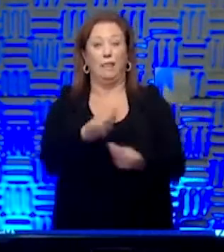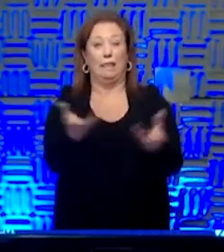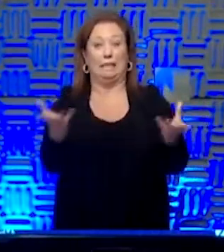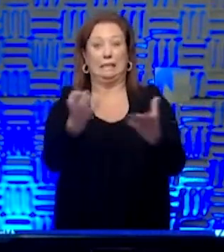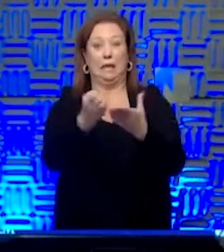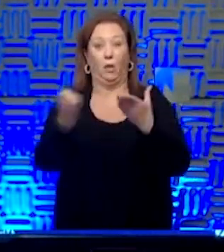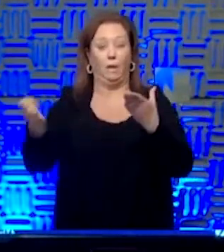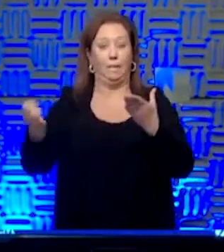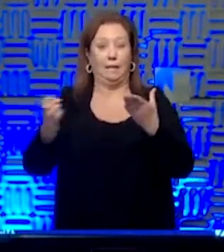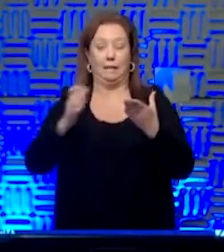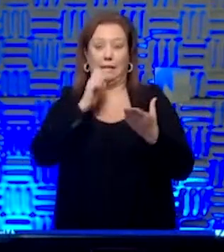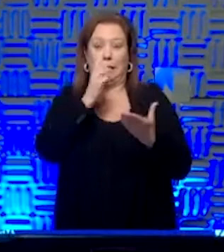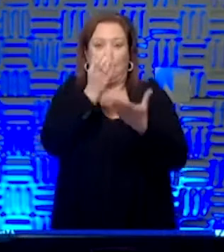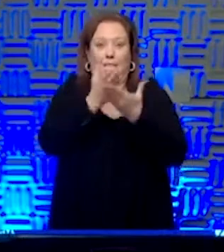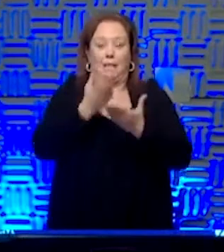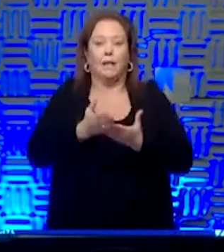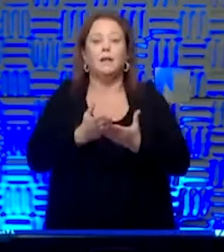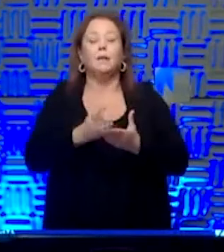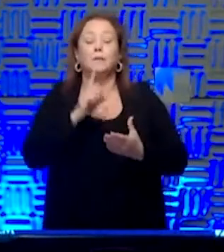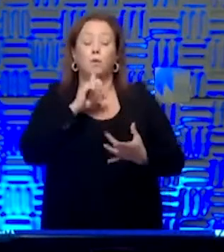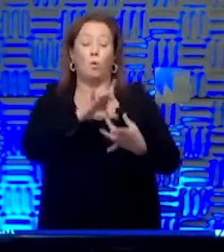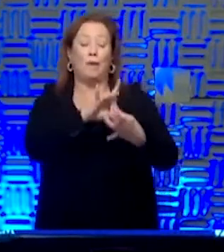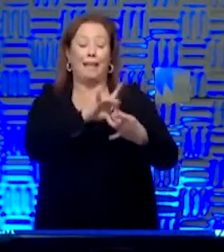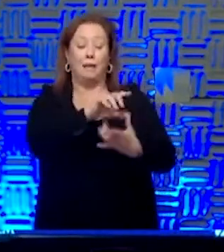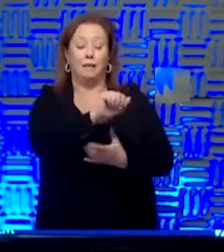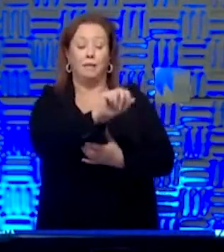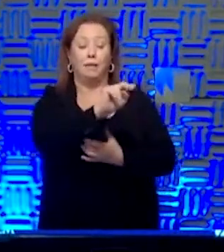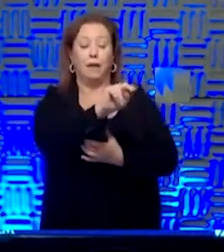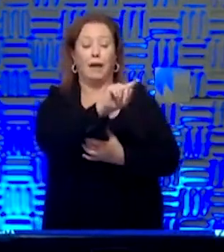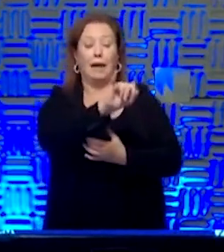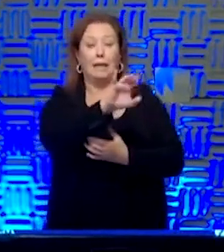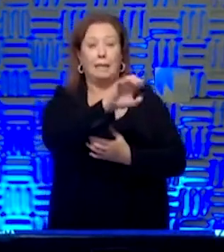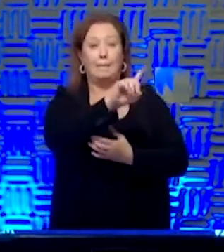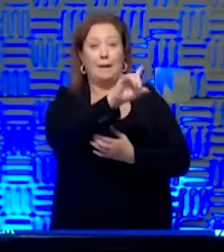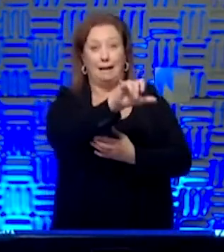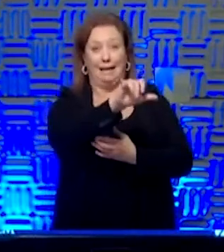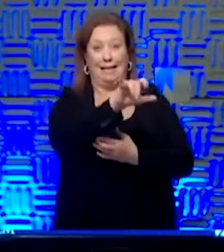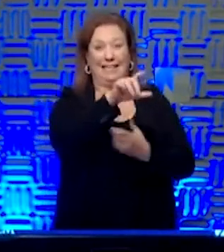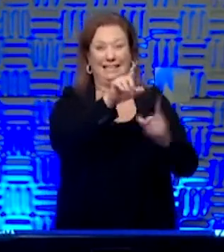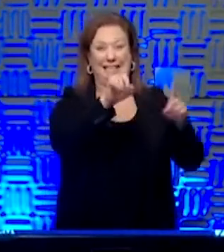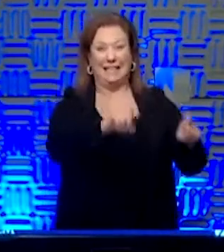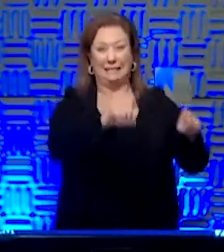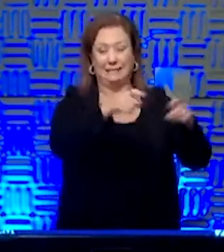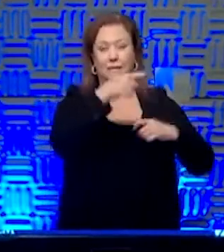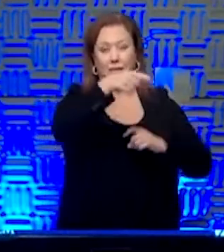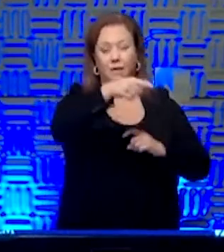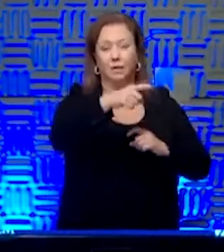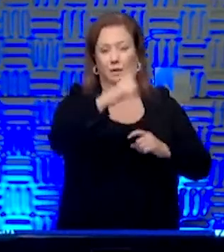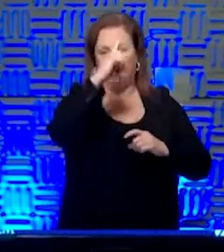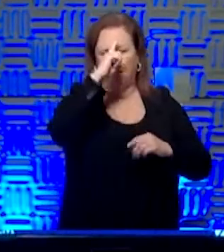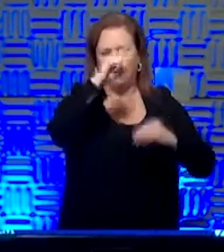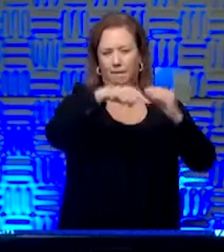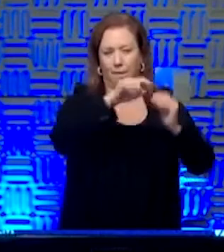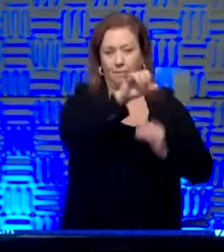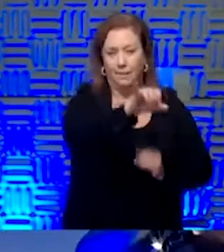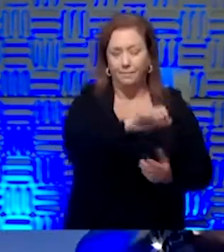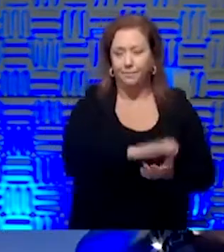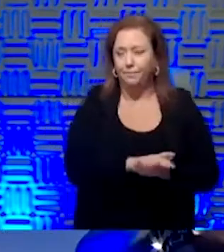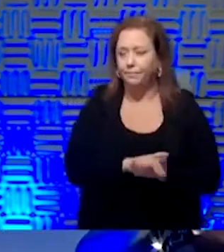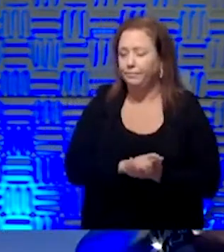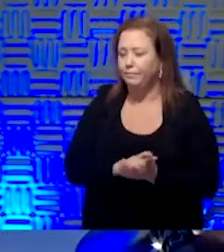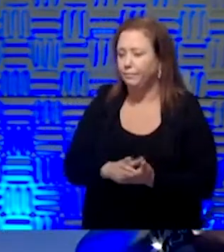has historically. So especially around the antibody tests, be very thoughtful about what that's going to mean. So other questions? Thank